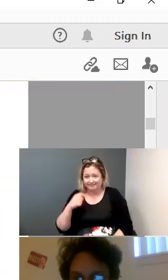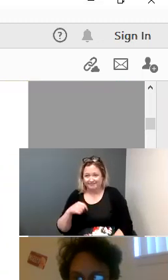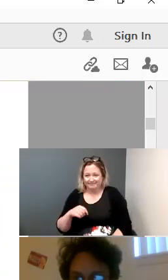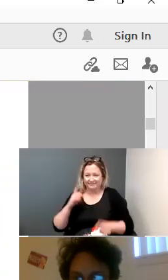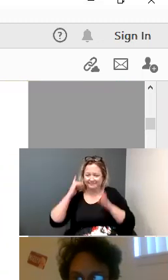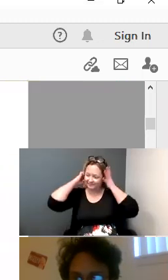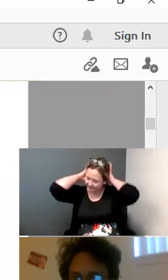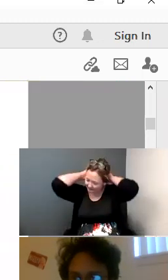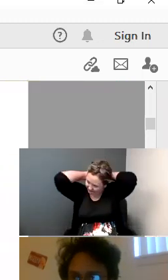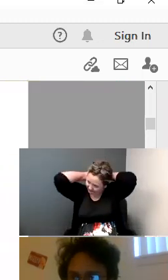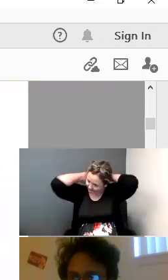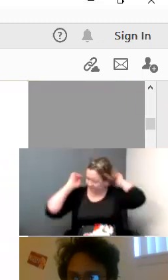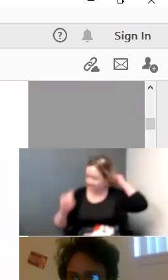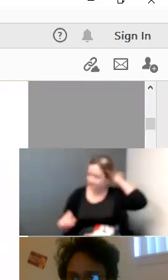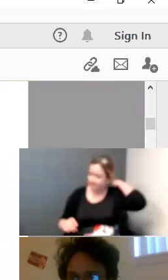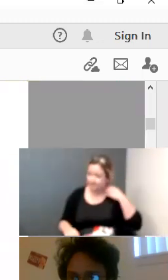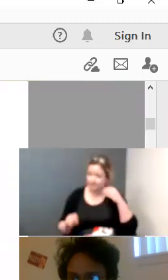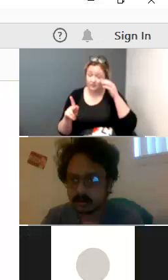Okay, so give me a second.